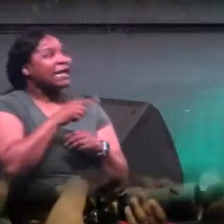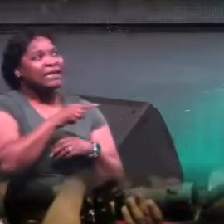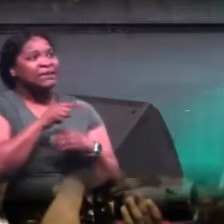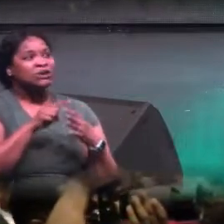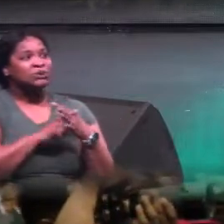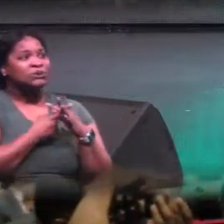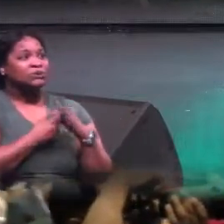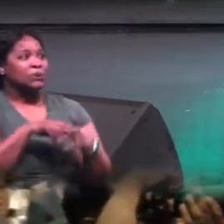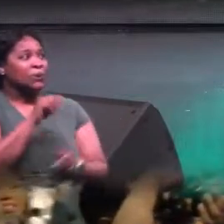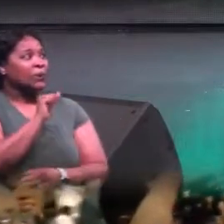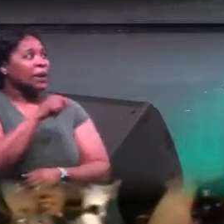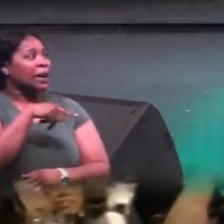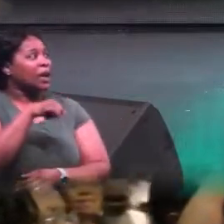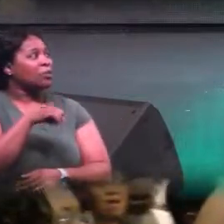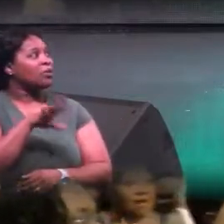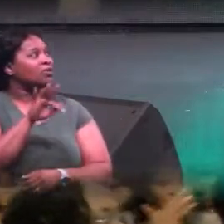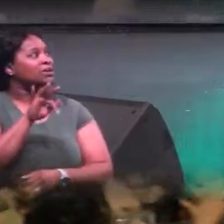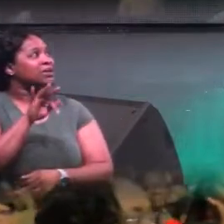April of